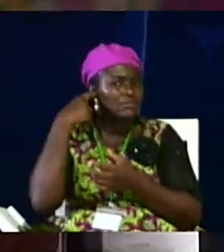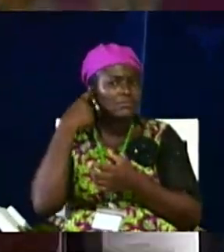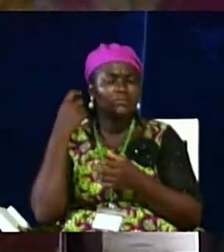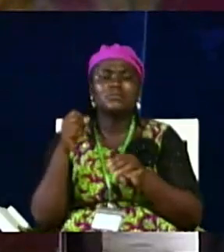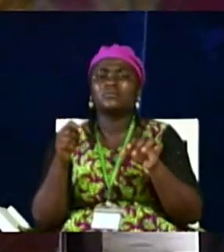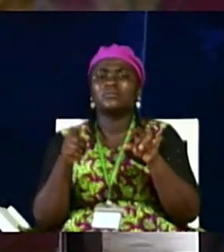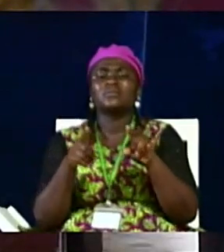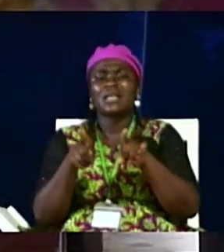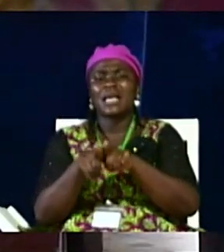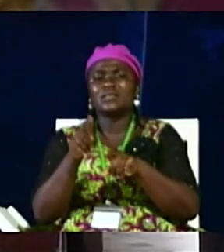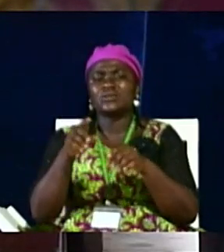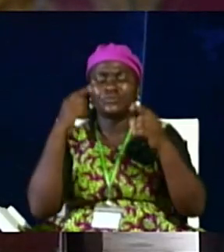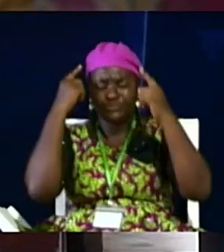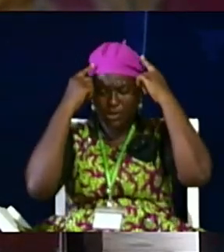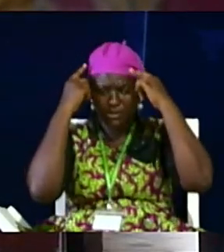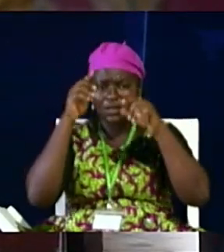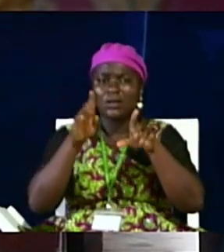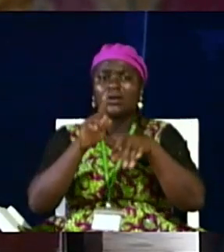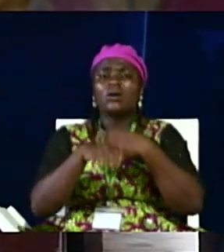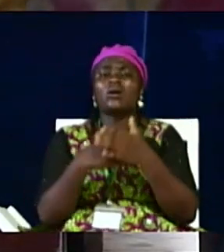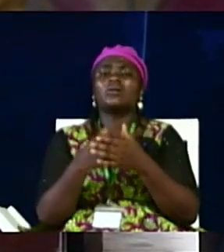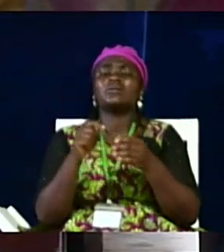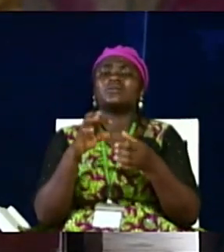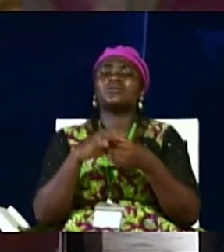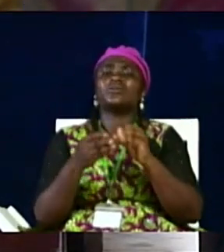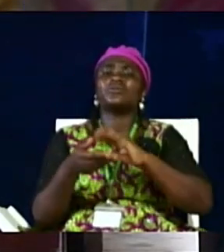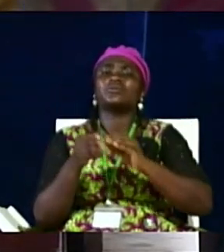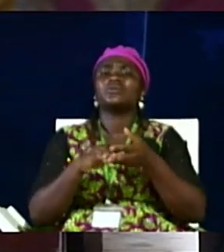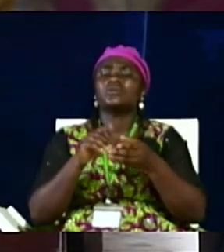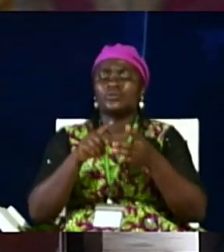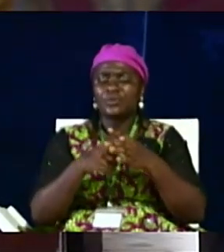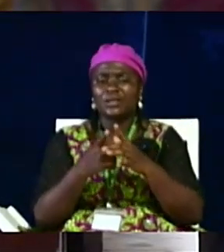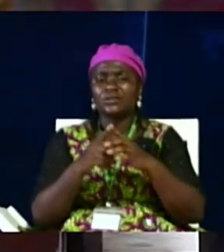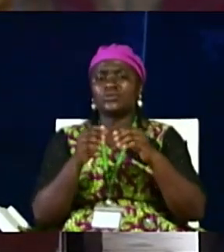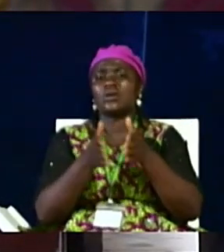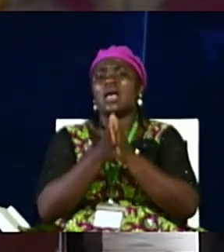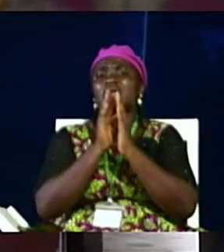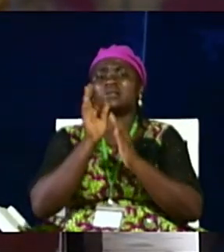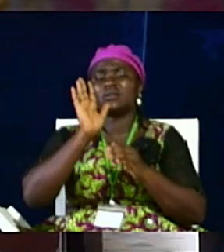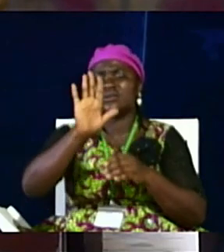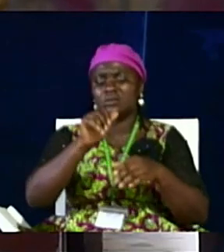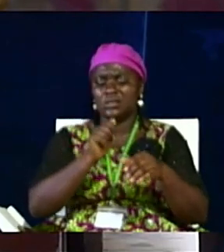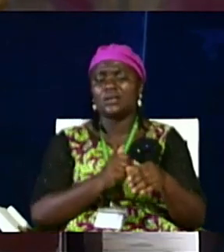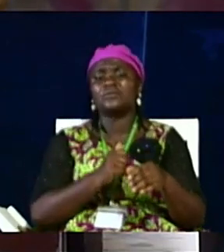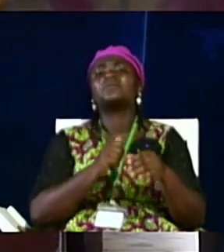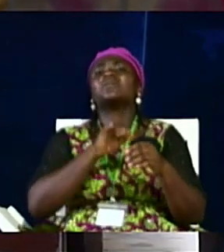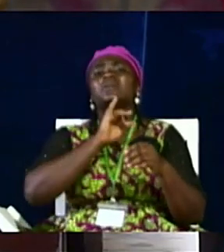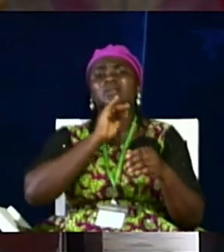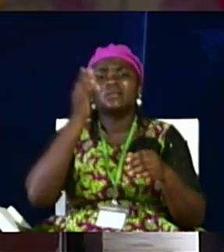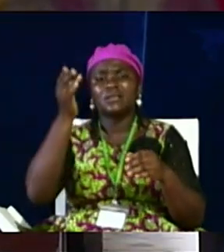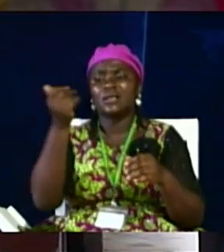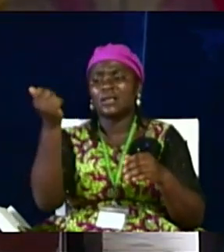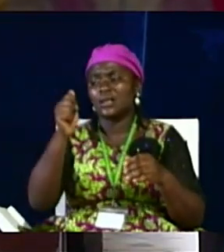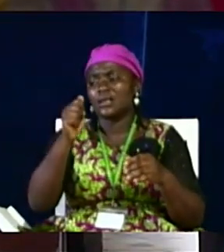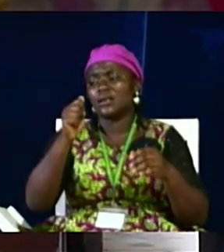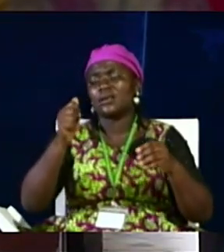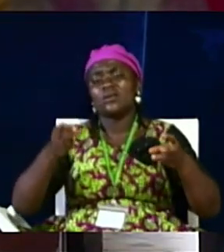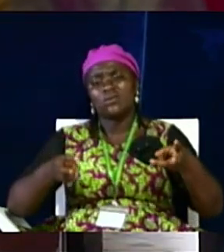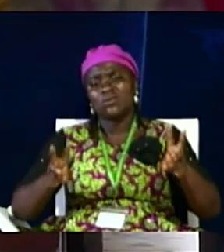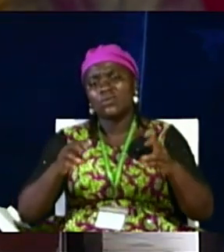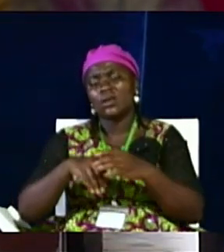As you consider all this story, you begin to ask yourself, is there a way out? That's the reason why God has gathered